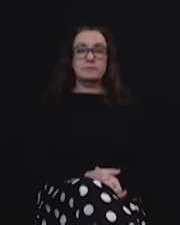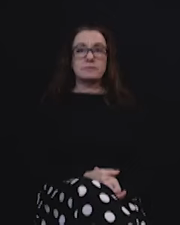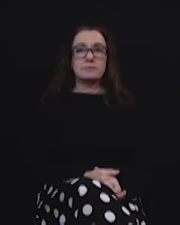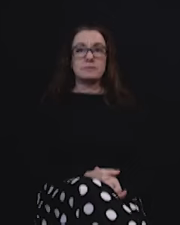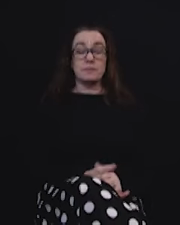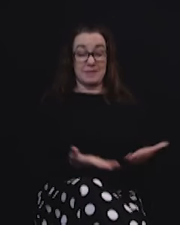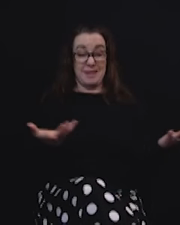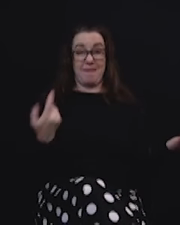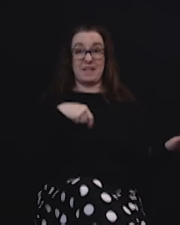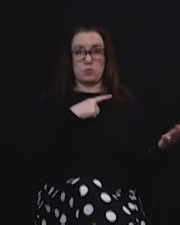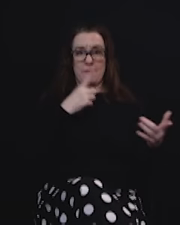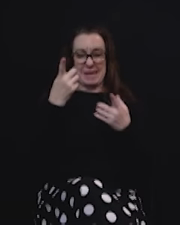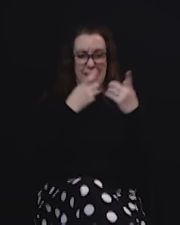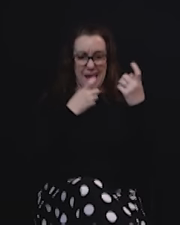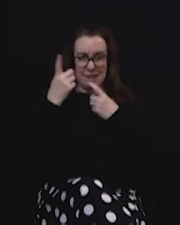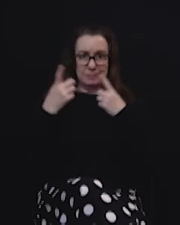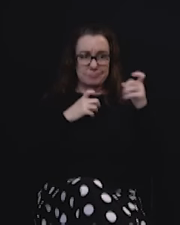This is what we ask.